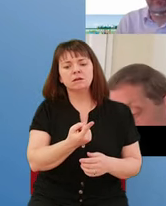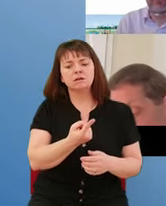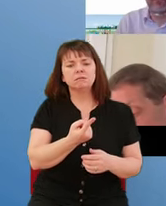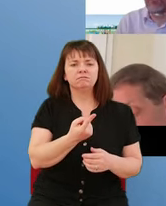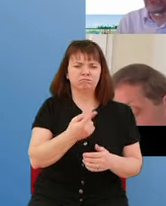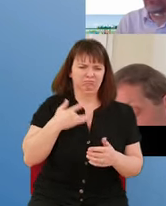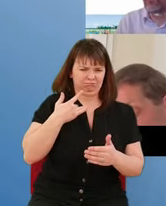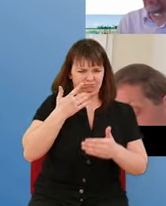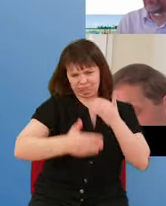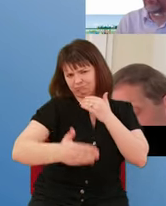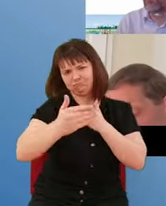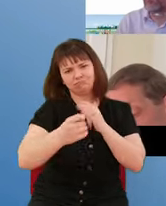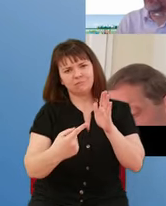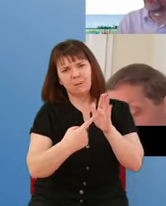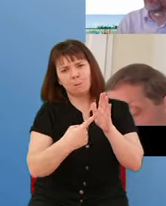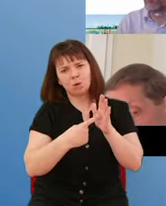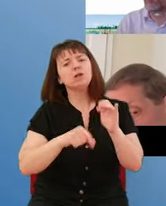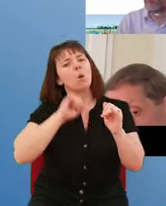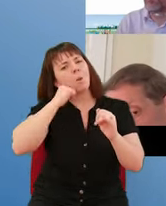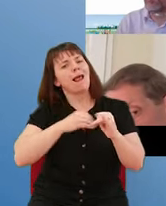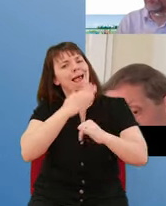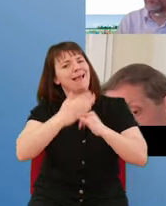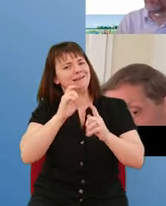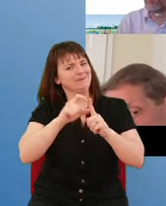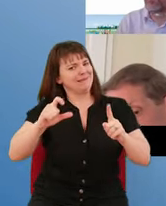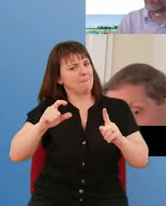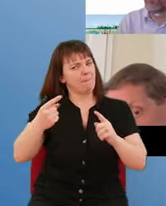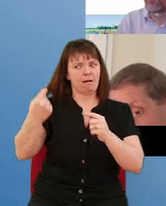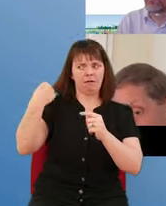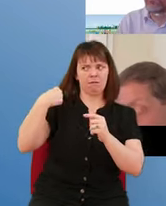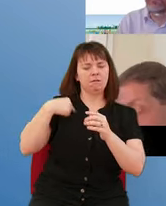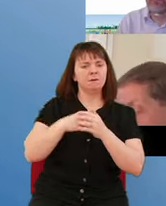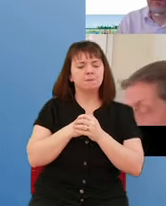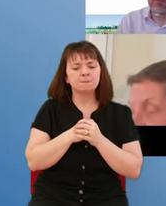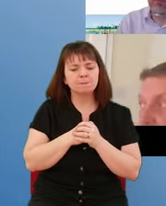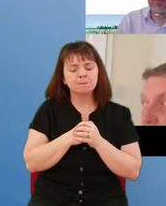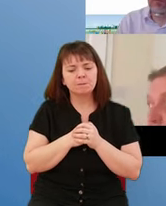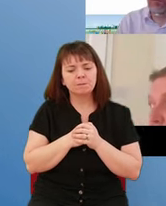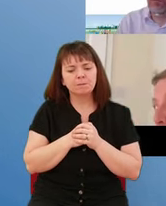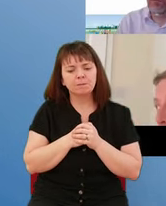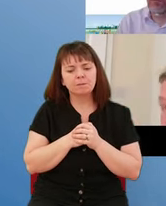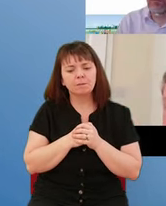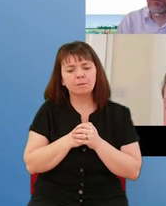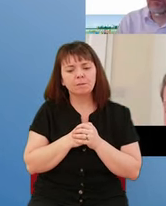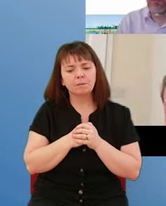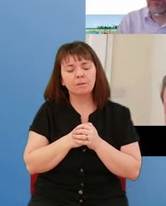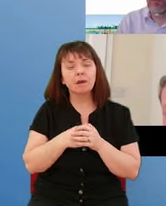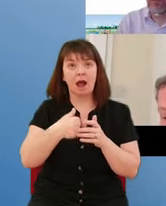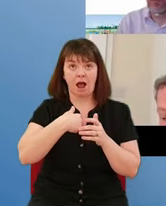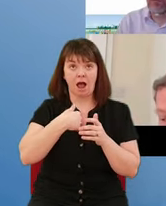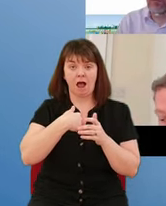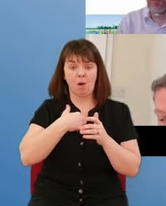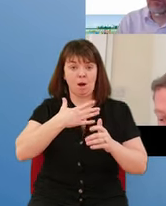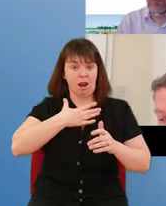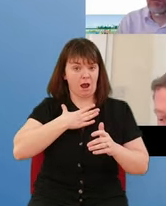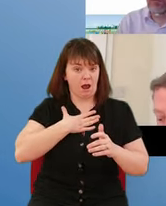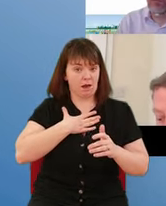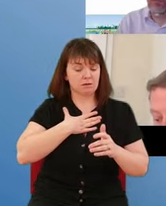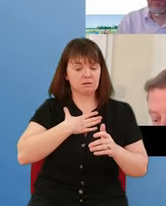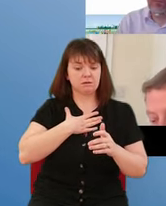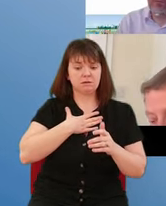I would like the members to note that we've made progress, and we continue to make progress, and we